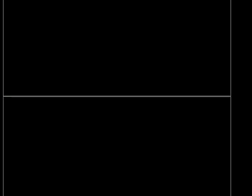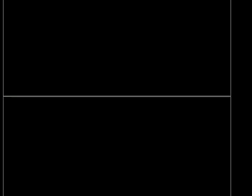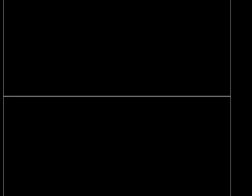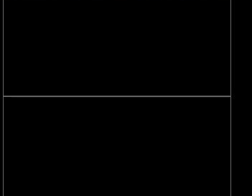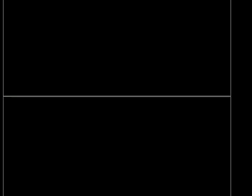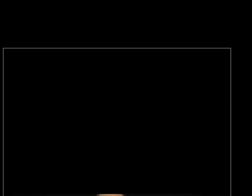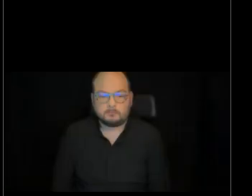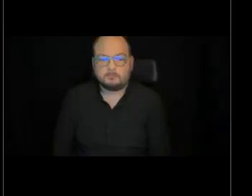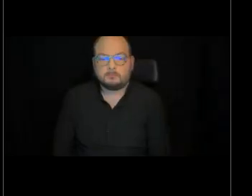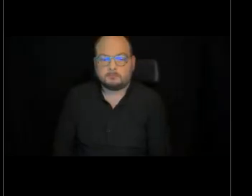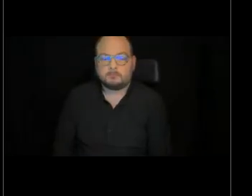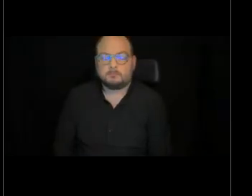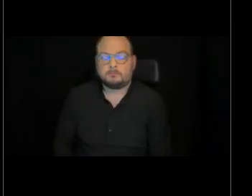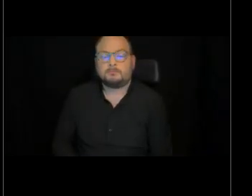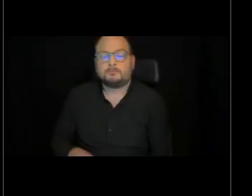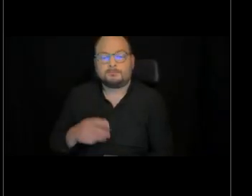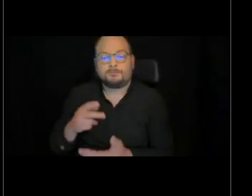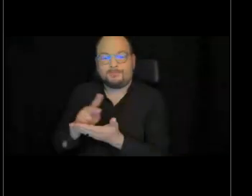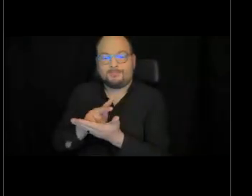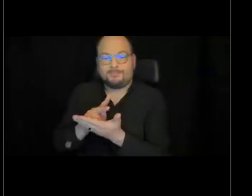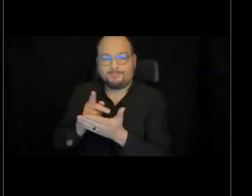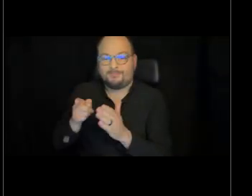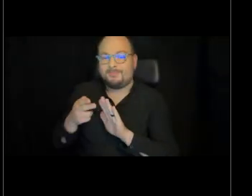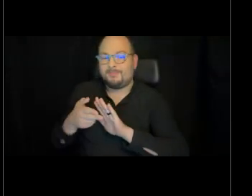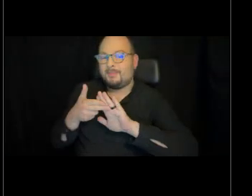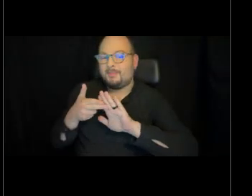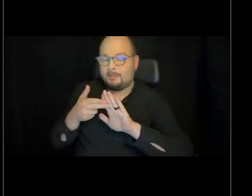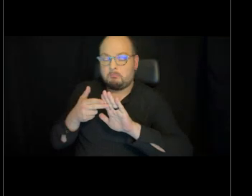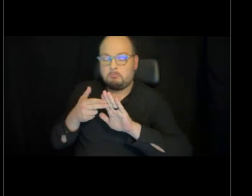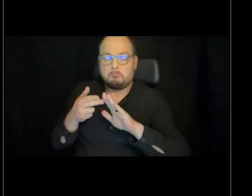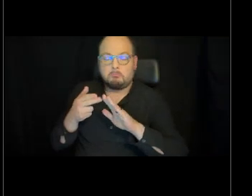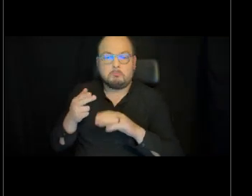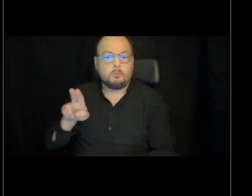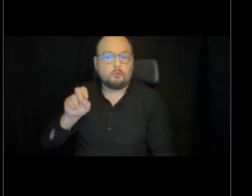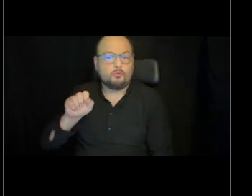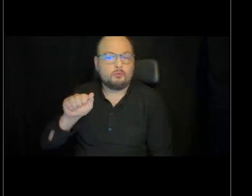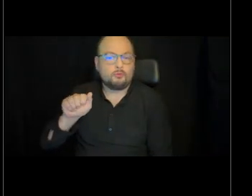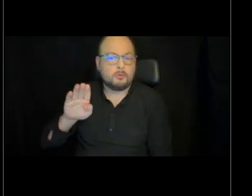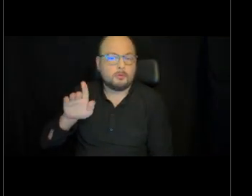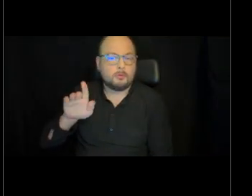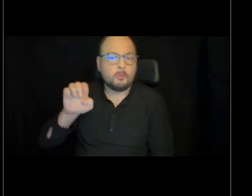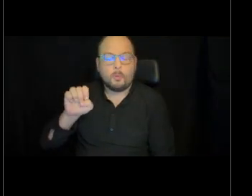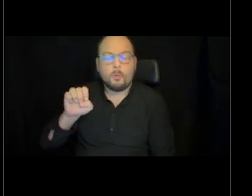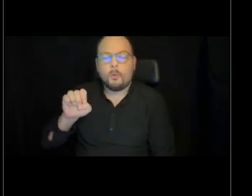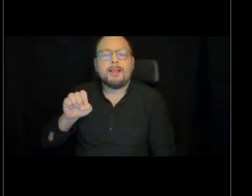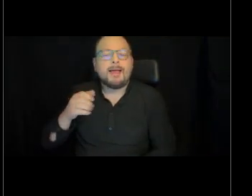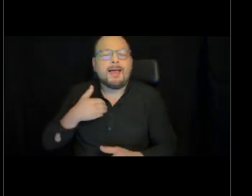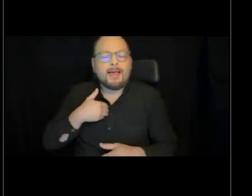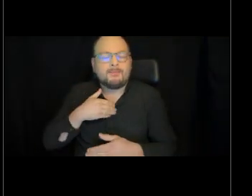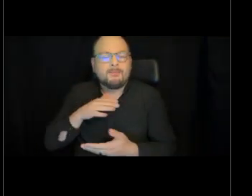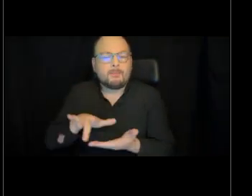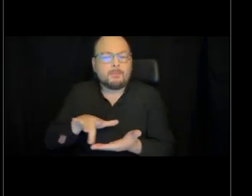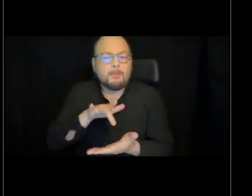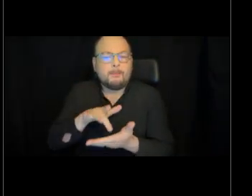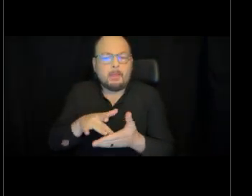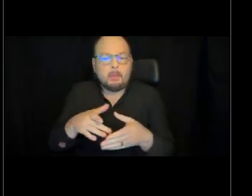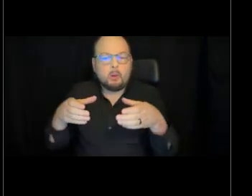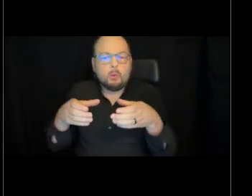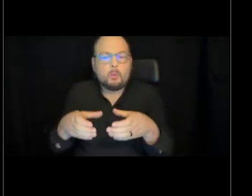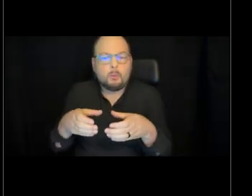Usable kitchen designs with islands. In more elaborate kitchens where an island